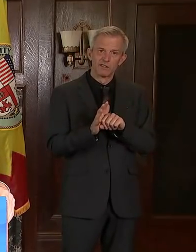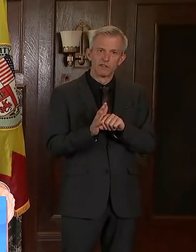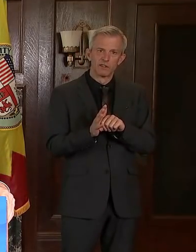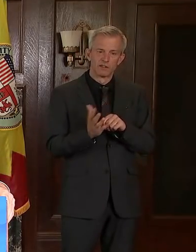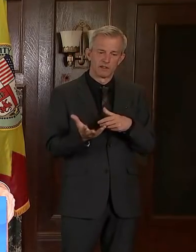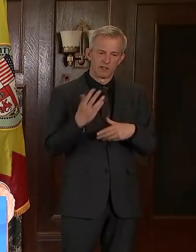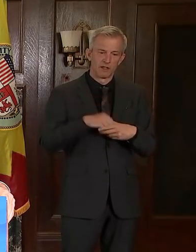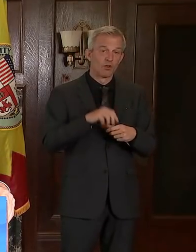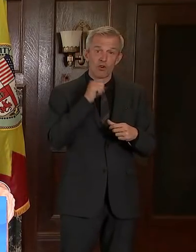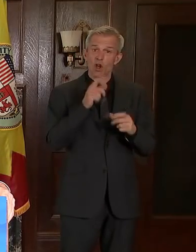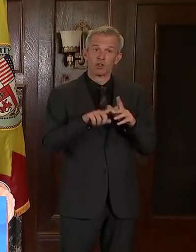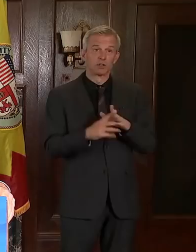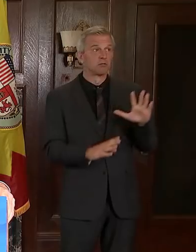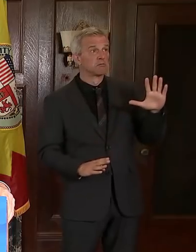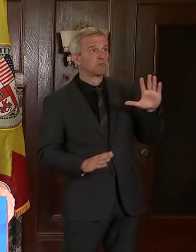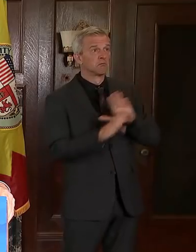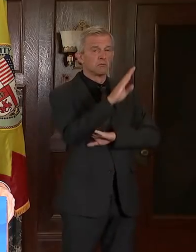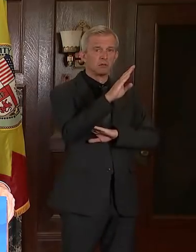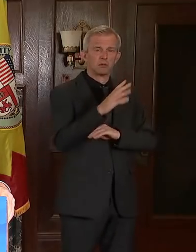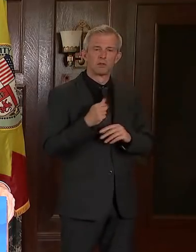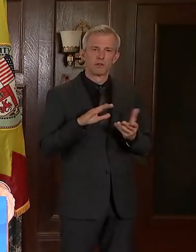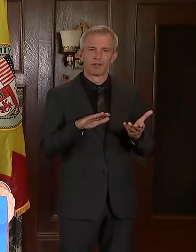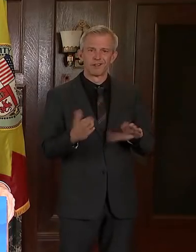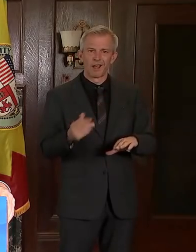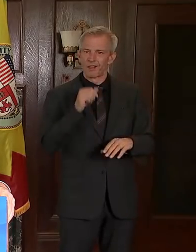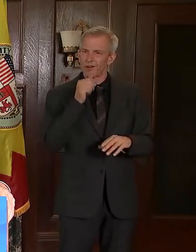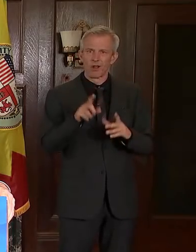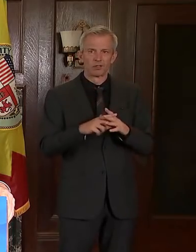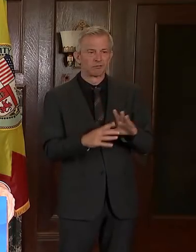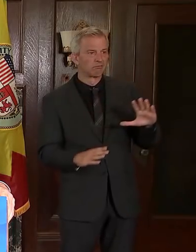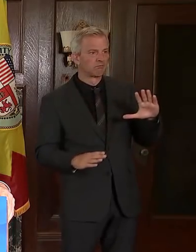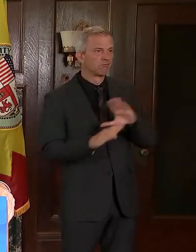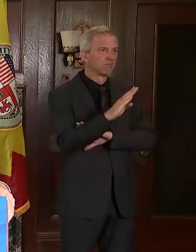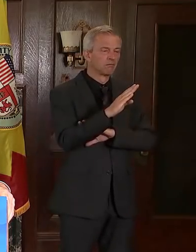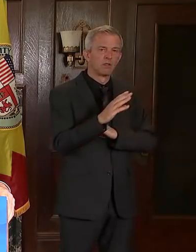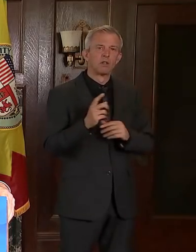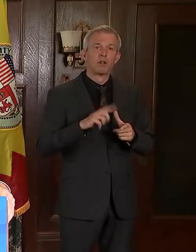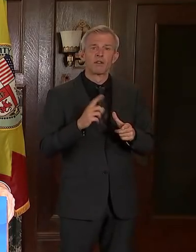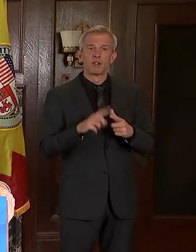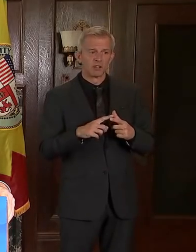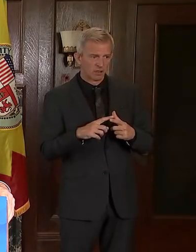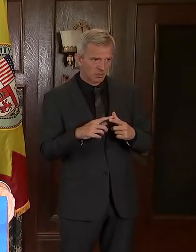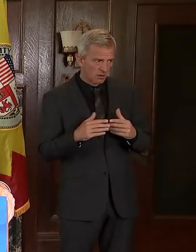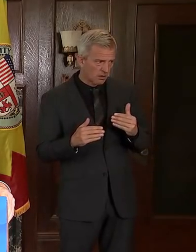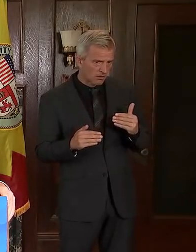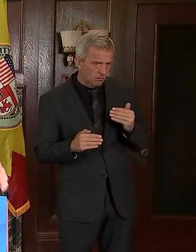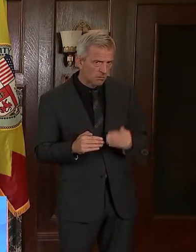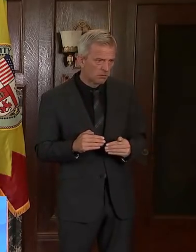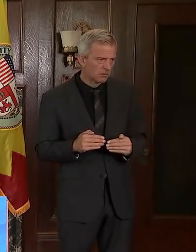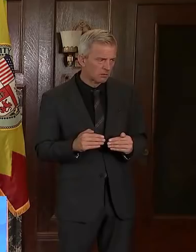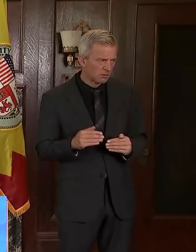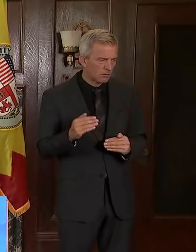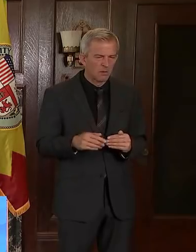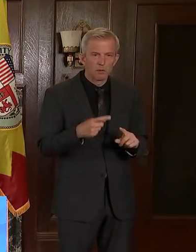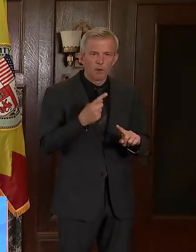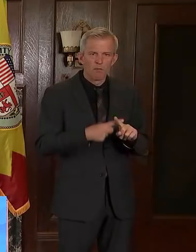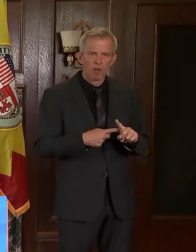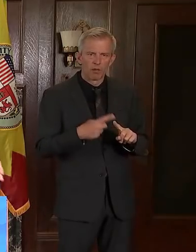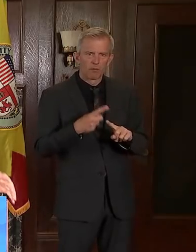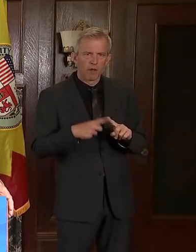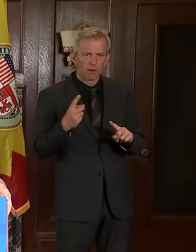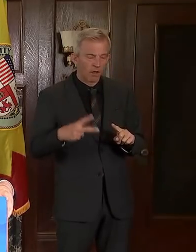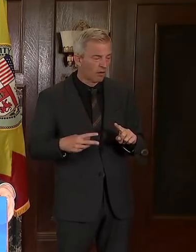skyrocket. Then we can look at baby steps. And maybe every month or month and a half we say, is it time to take some bigger steps within either a phase